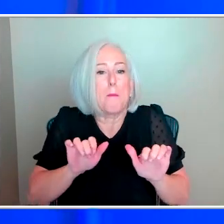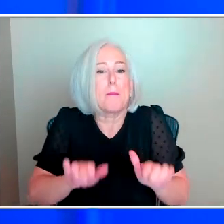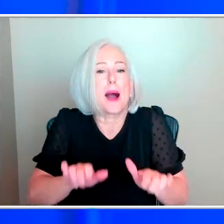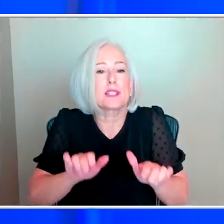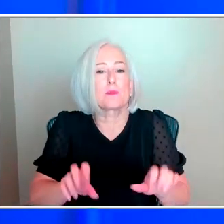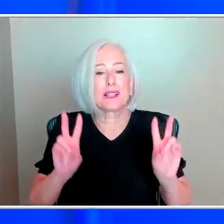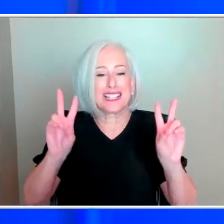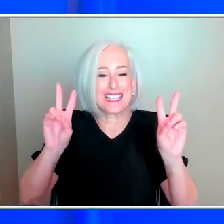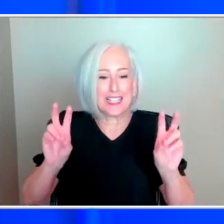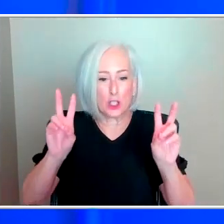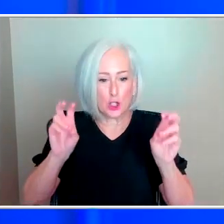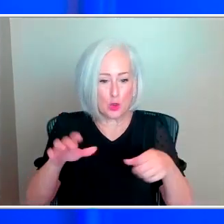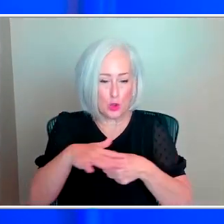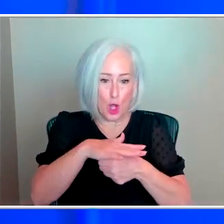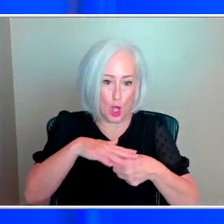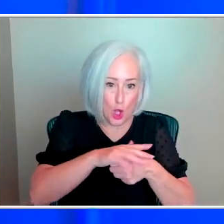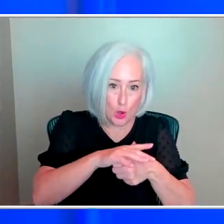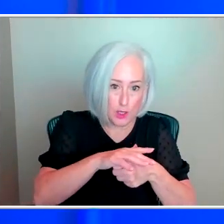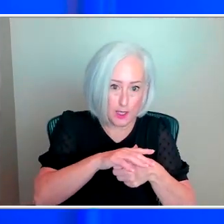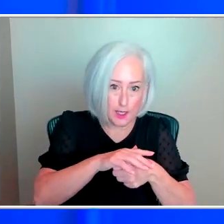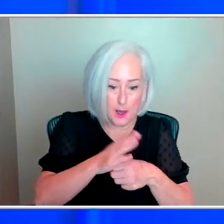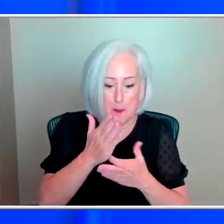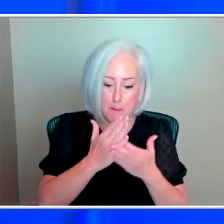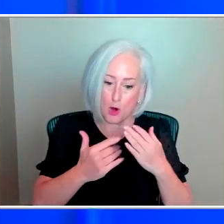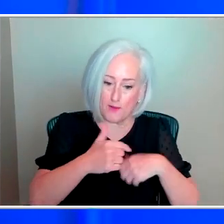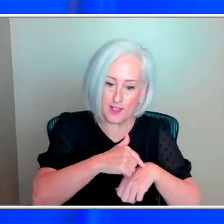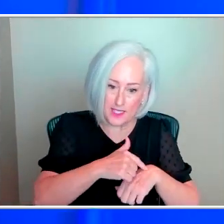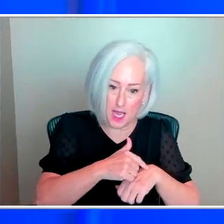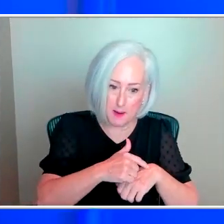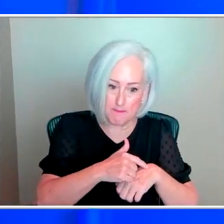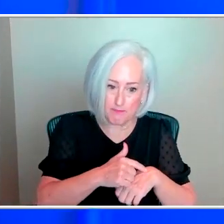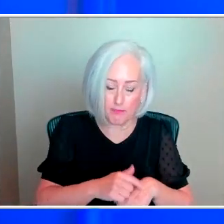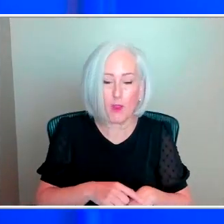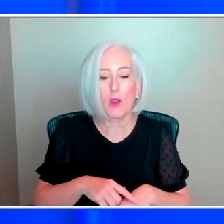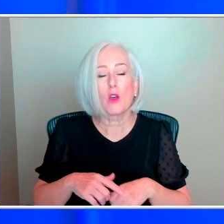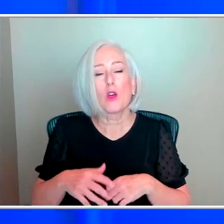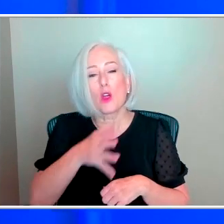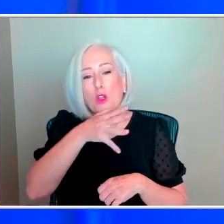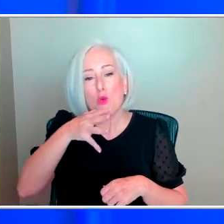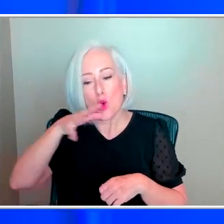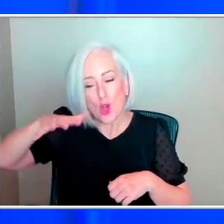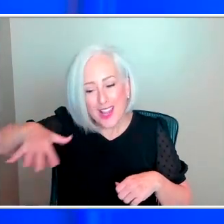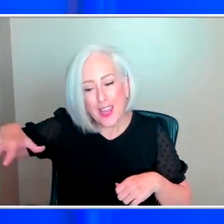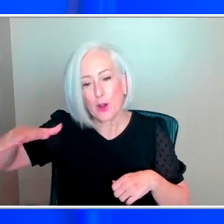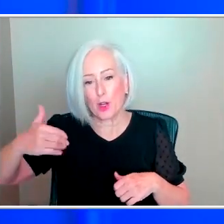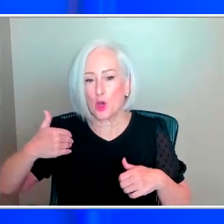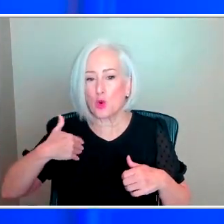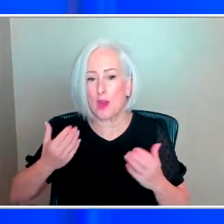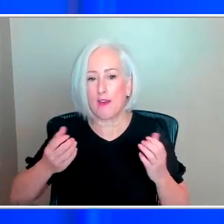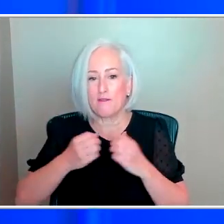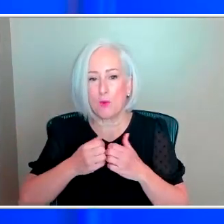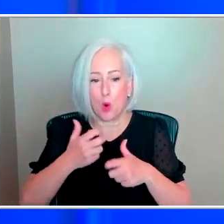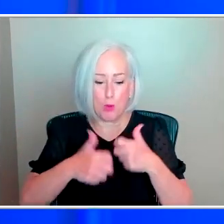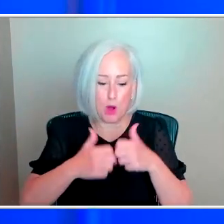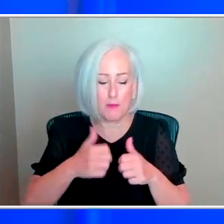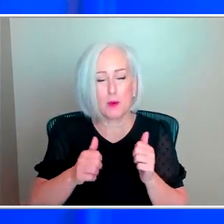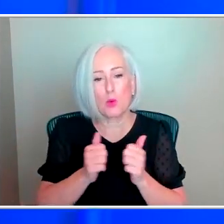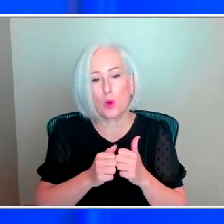least locally, maybe part of the time. Of course, you get in the rural side and you got more issues with dust